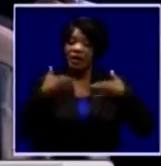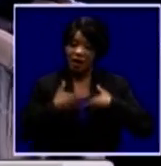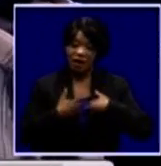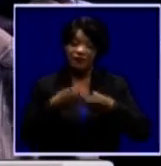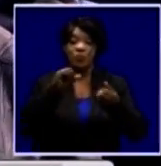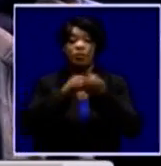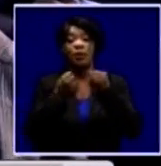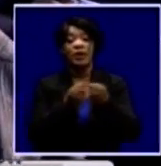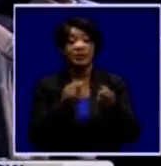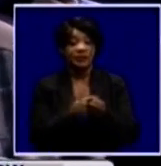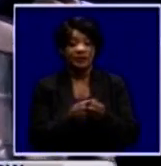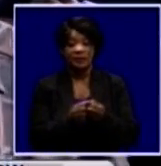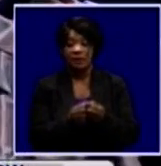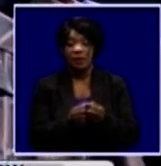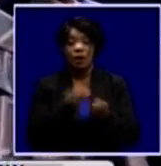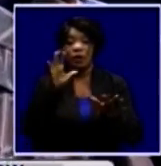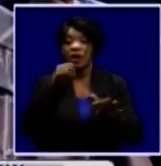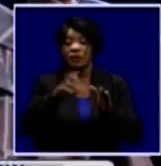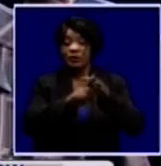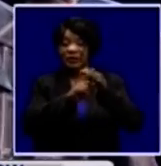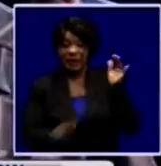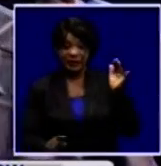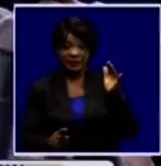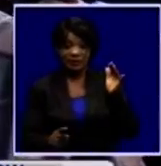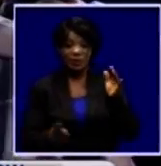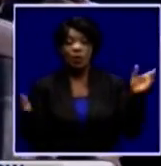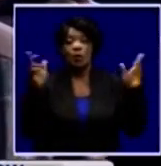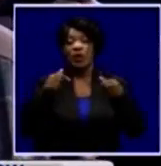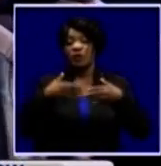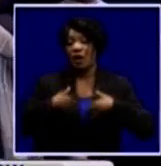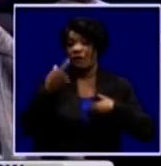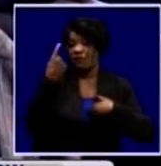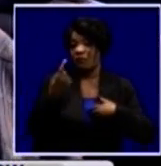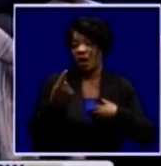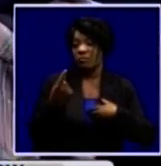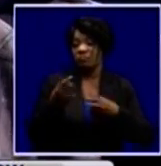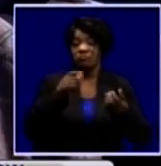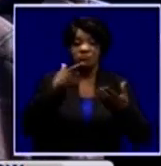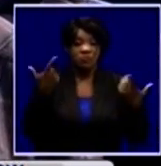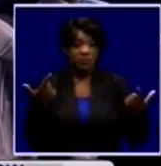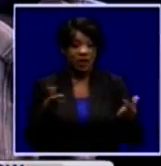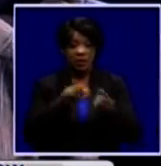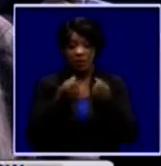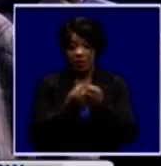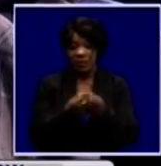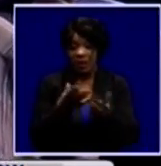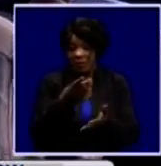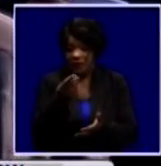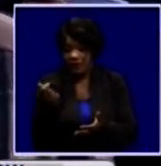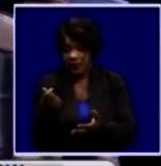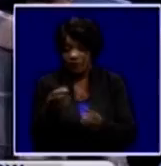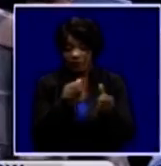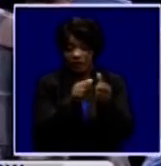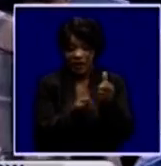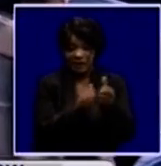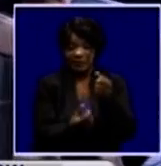And you cannot just say quit when you are hit by maybe there are times when maybe you lose a field by fire or whatever.